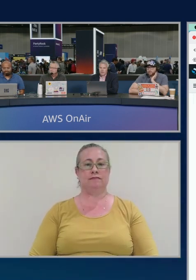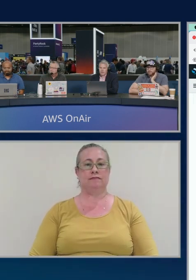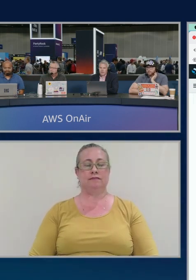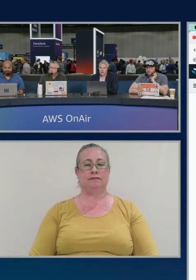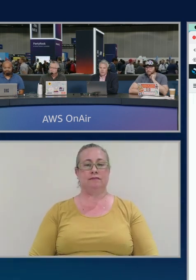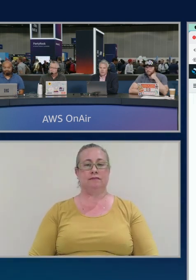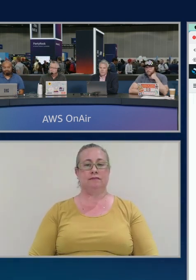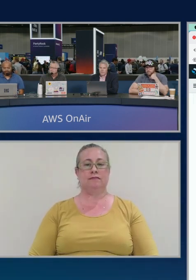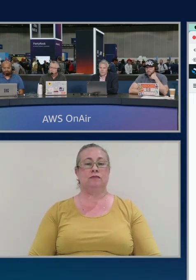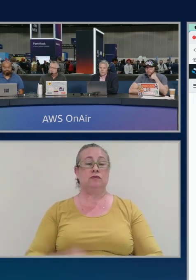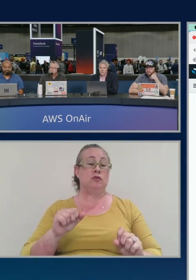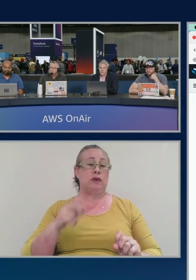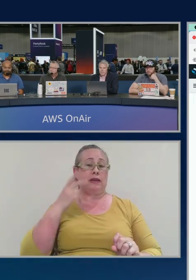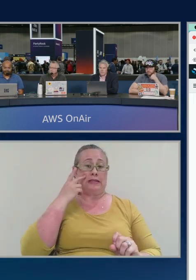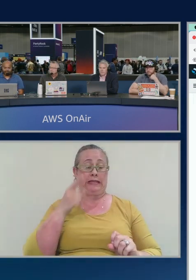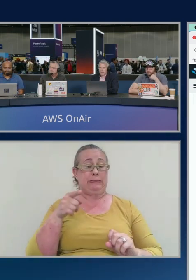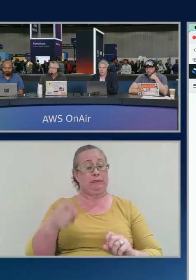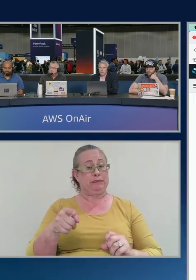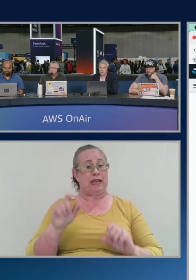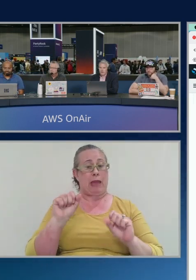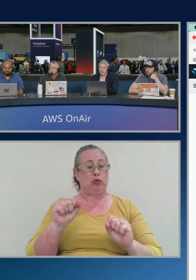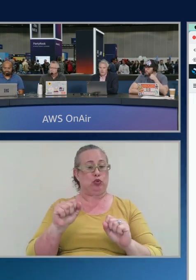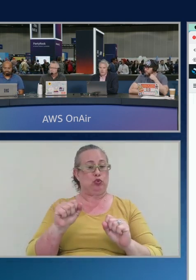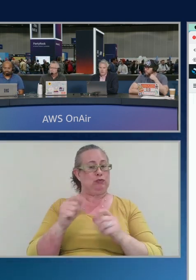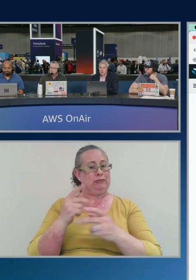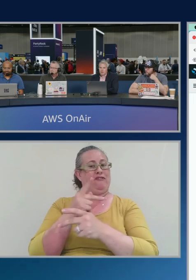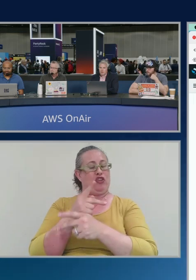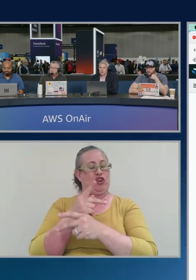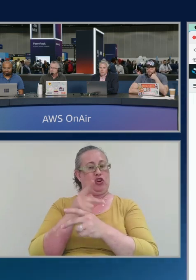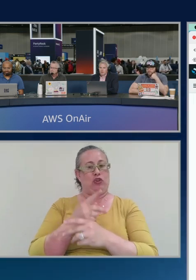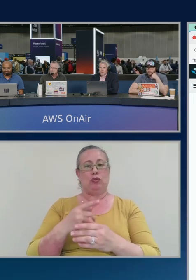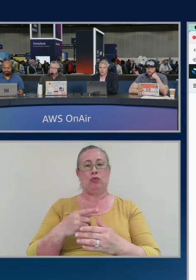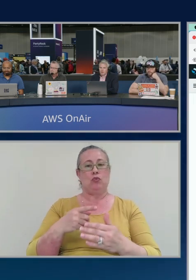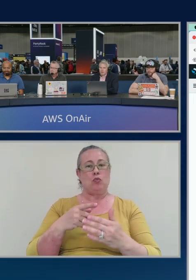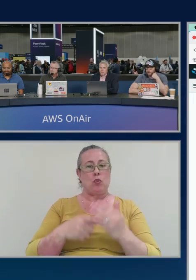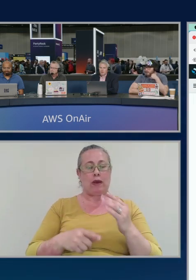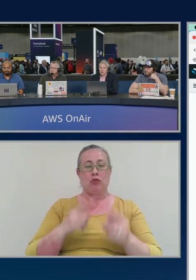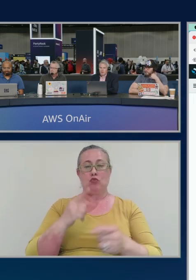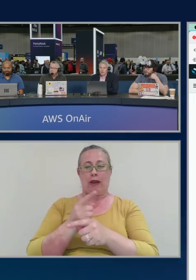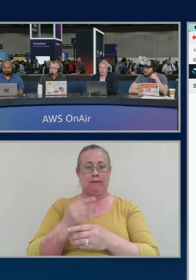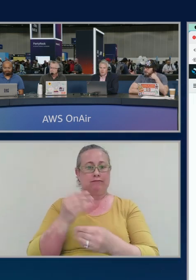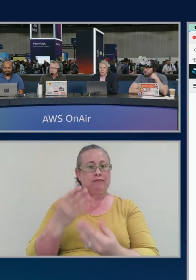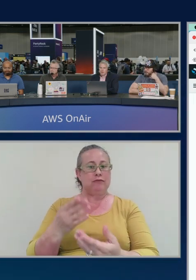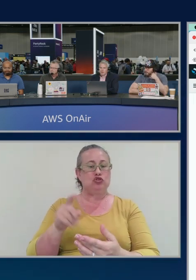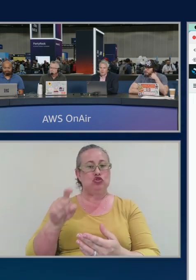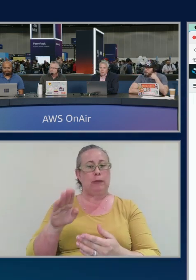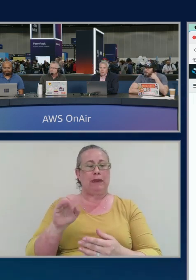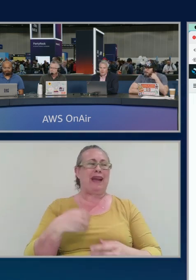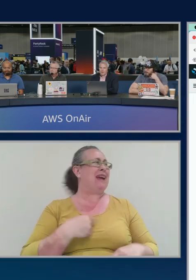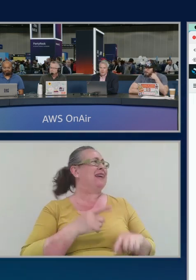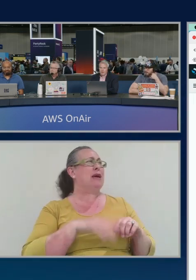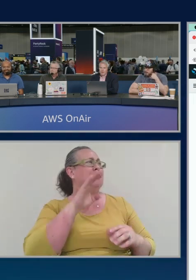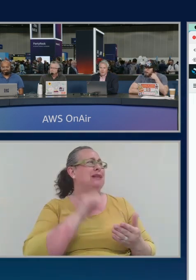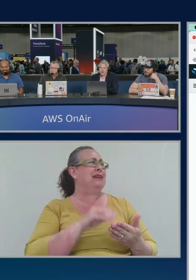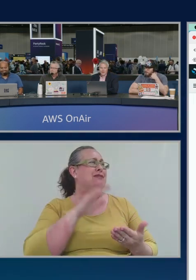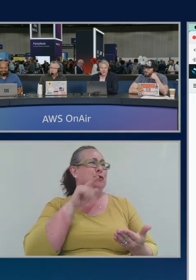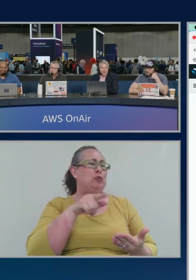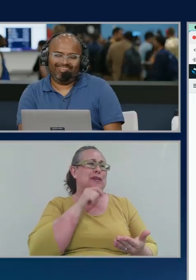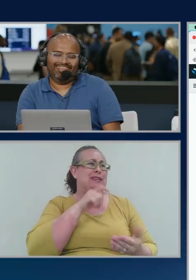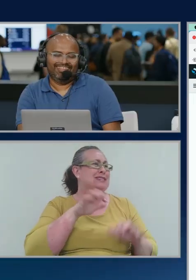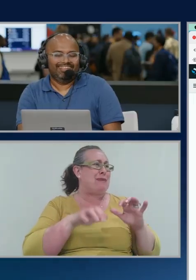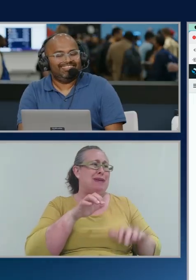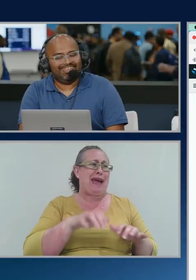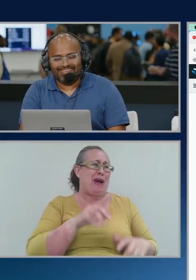And you can see it's able to infer what the right data type should be. Sam, I can't believe you didn't type that out by hand. I am a